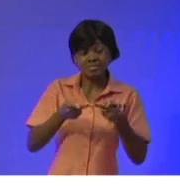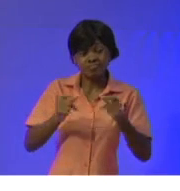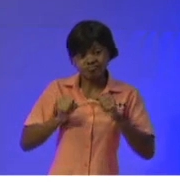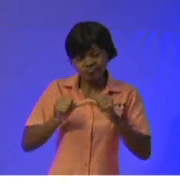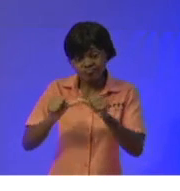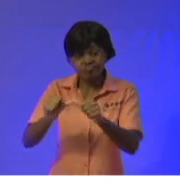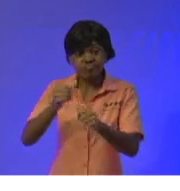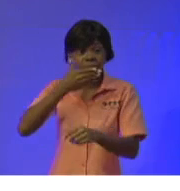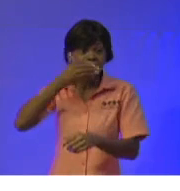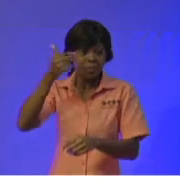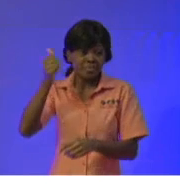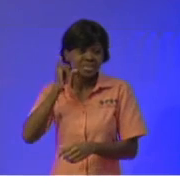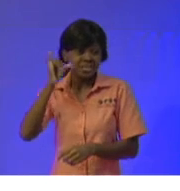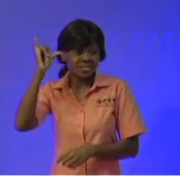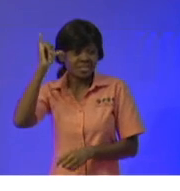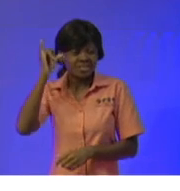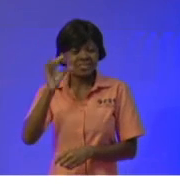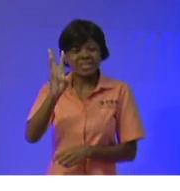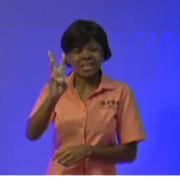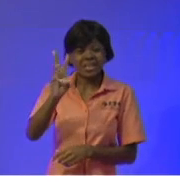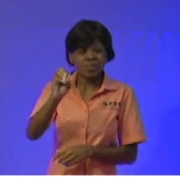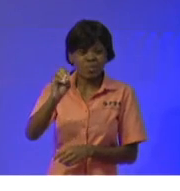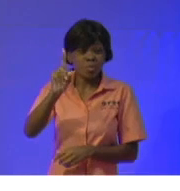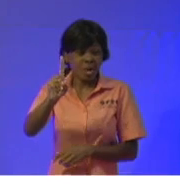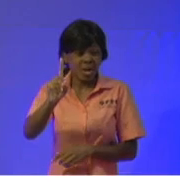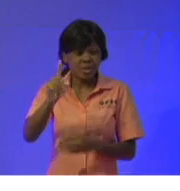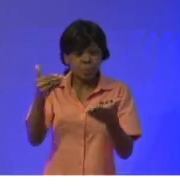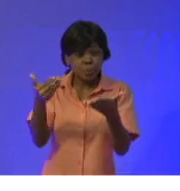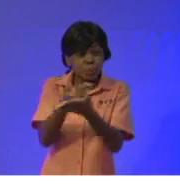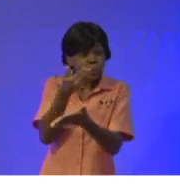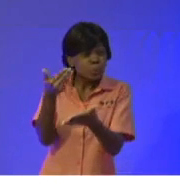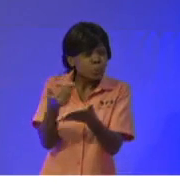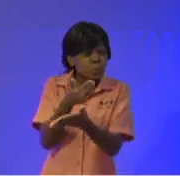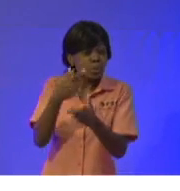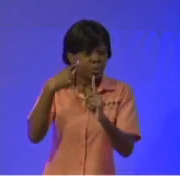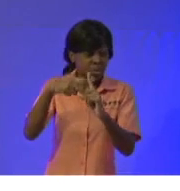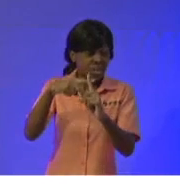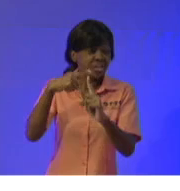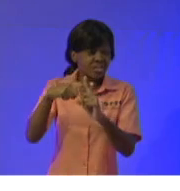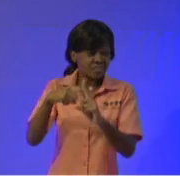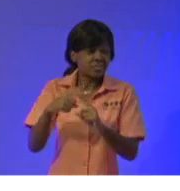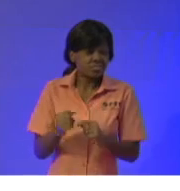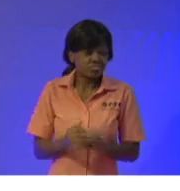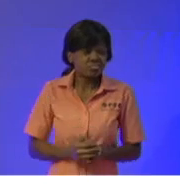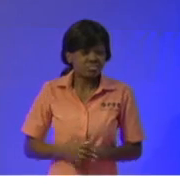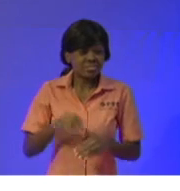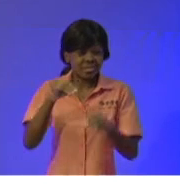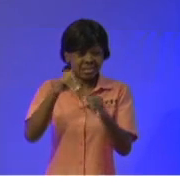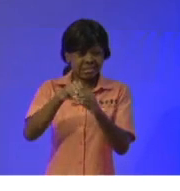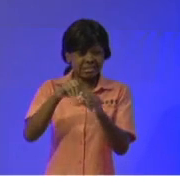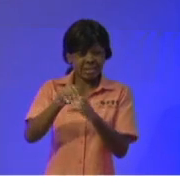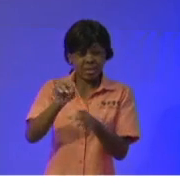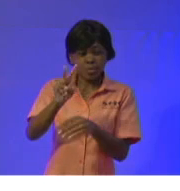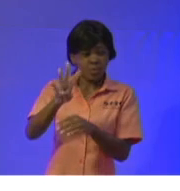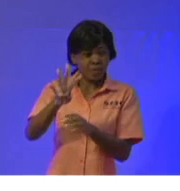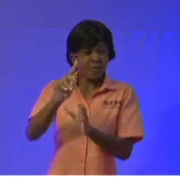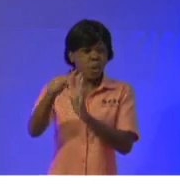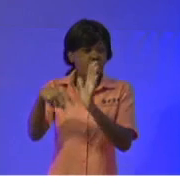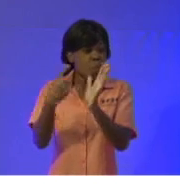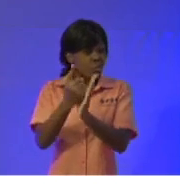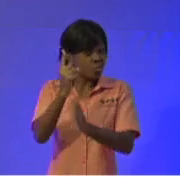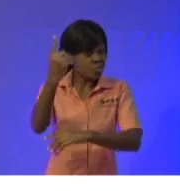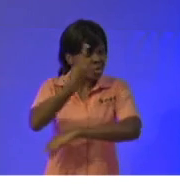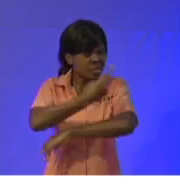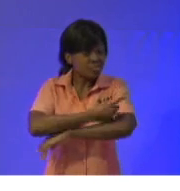were 601 new positive cases identified in the last 24 hours, which would relate to samples that ran